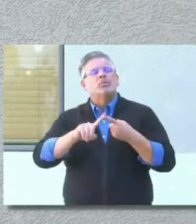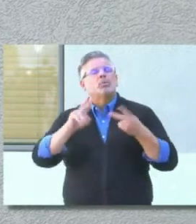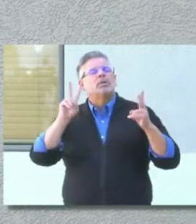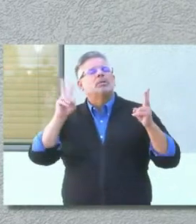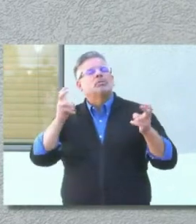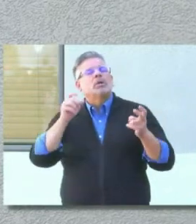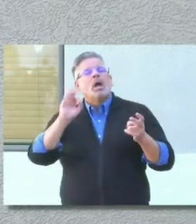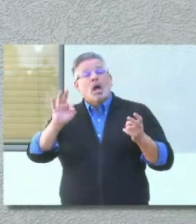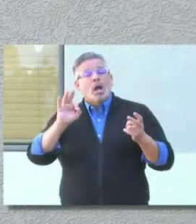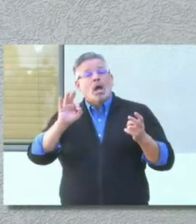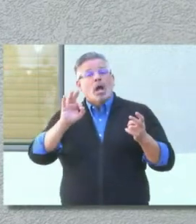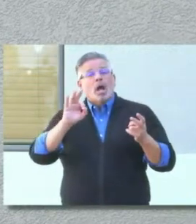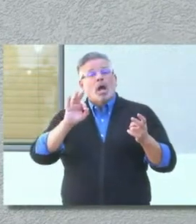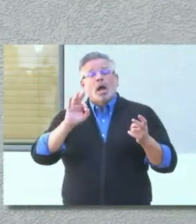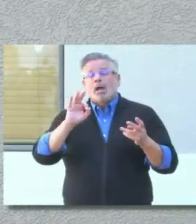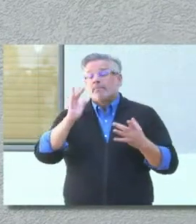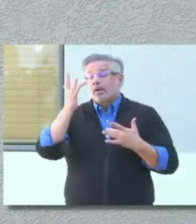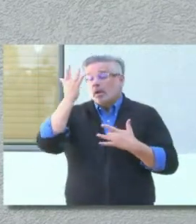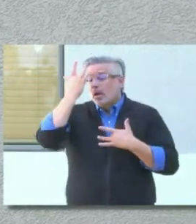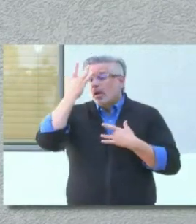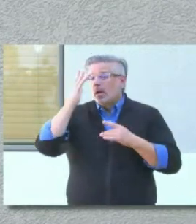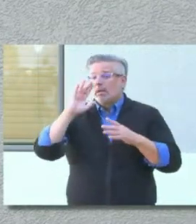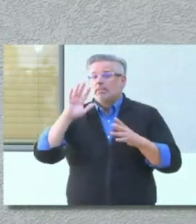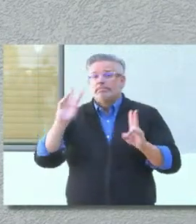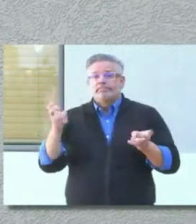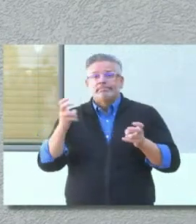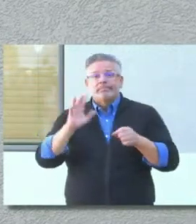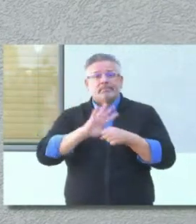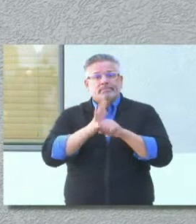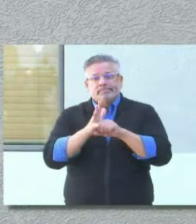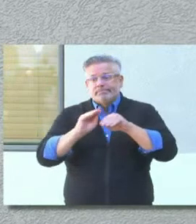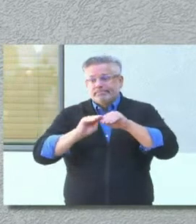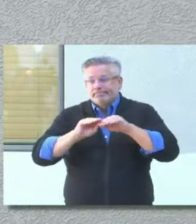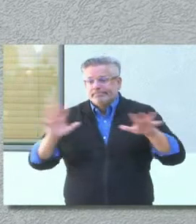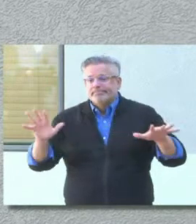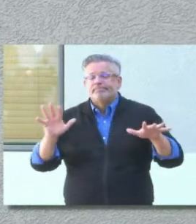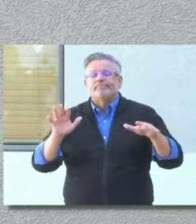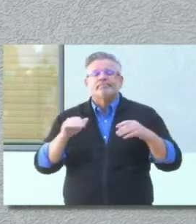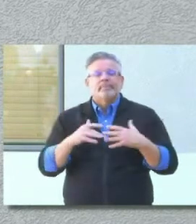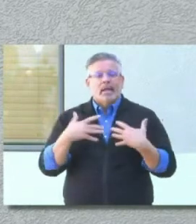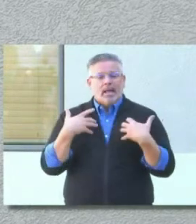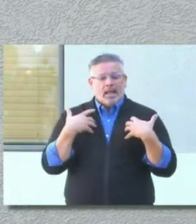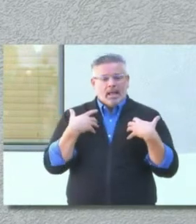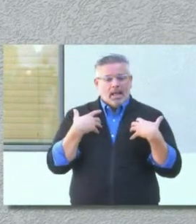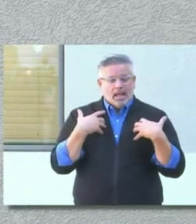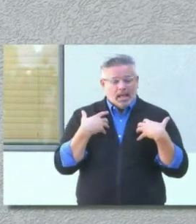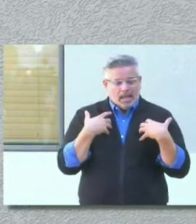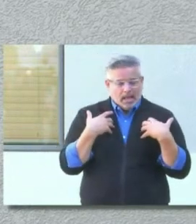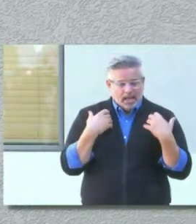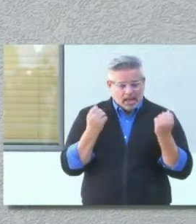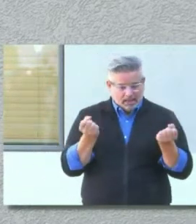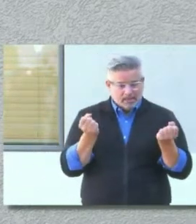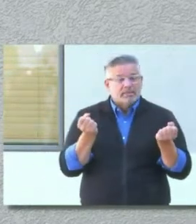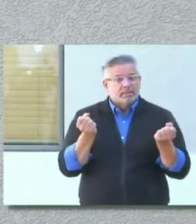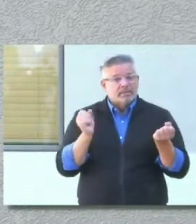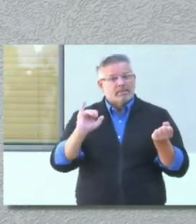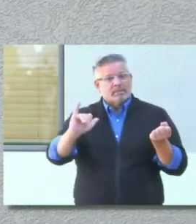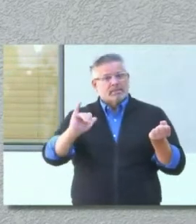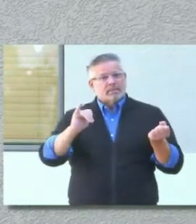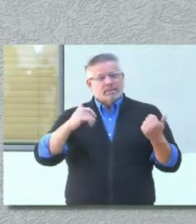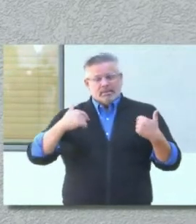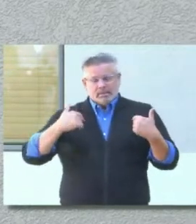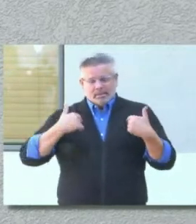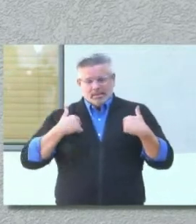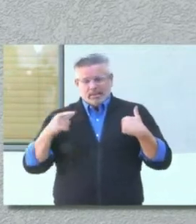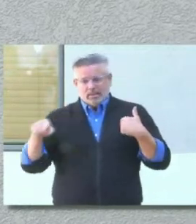of virology, epidemiology, when it comes to issues of pandemics, health, that I am